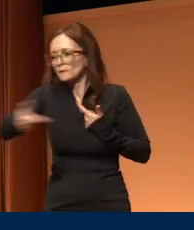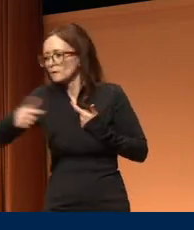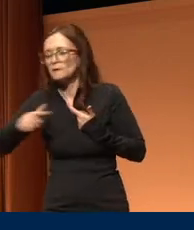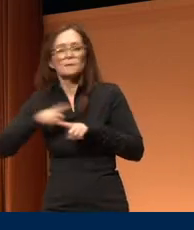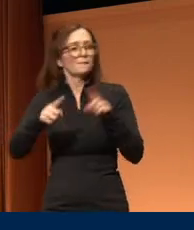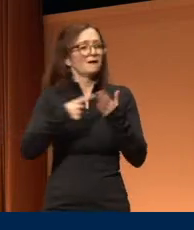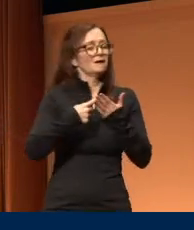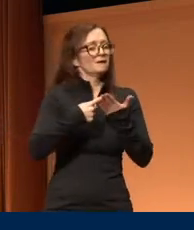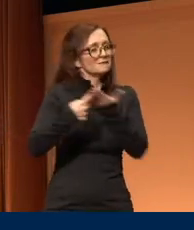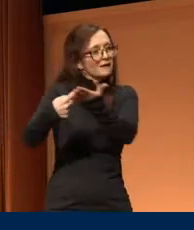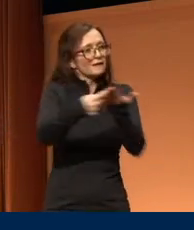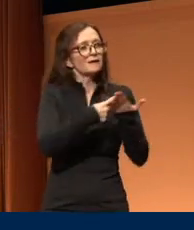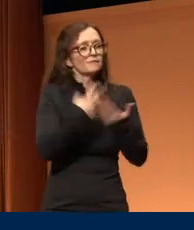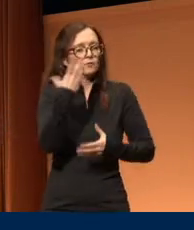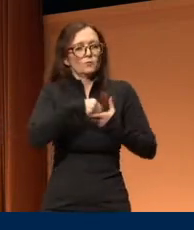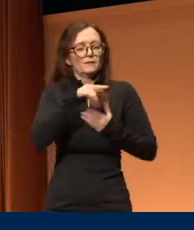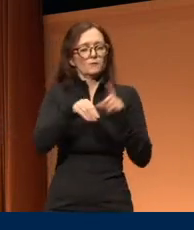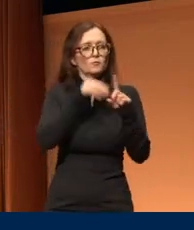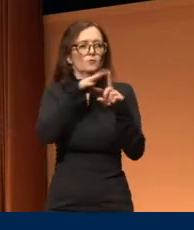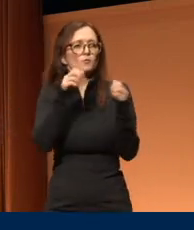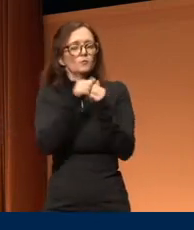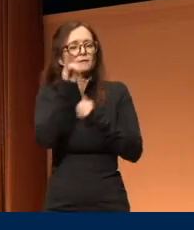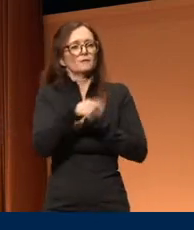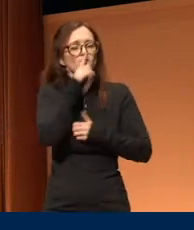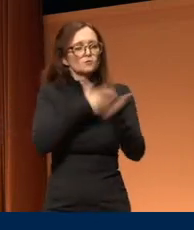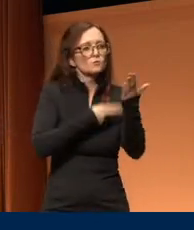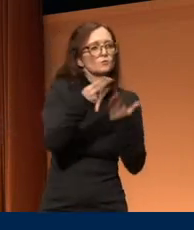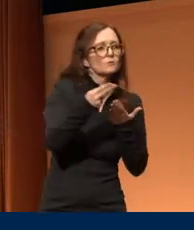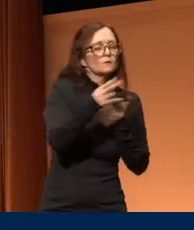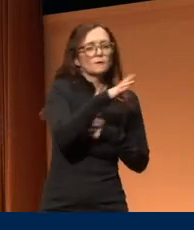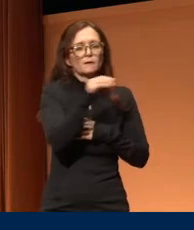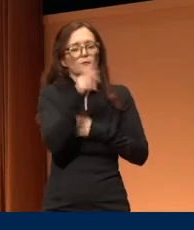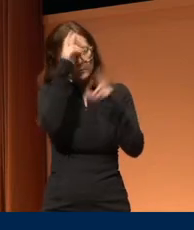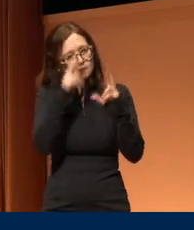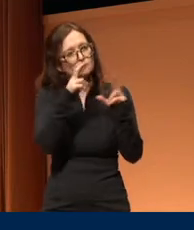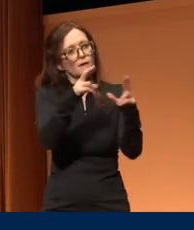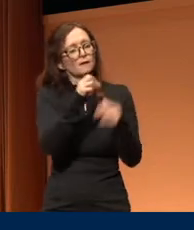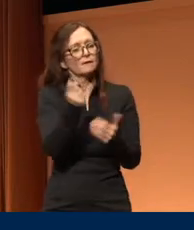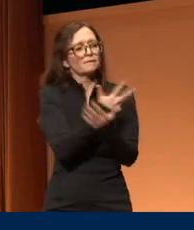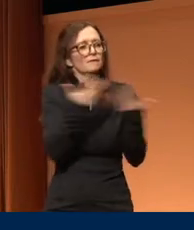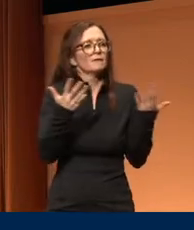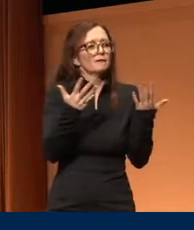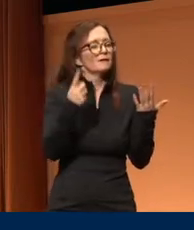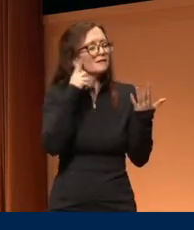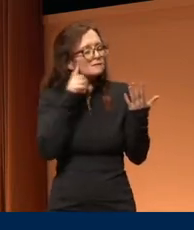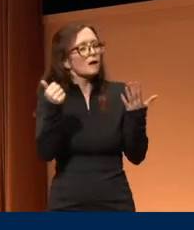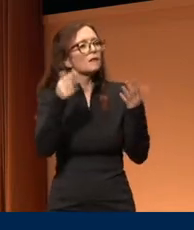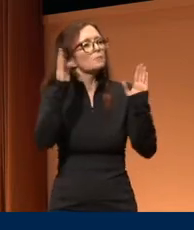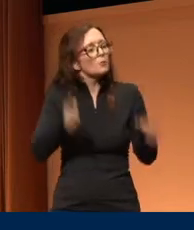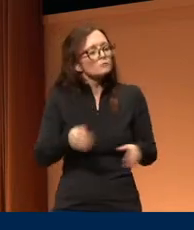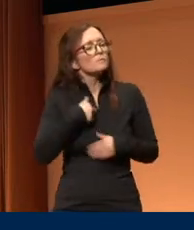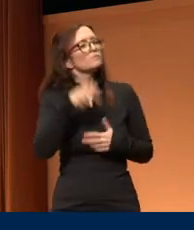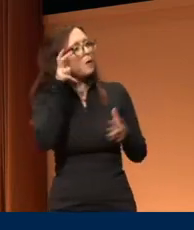require, however, is a sincere orientation toward the truth and careful, respectful listening of other participants' views.